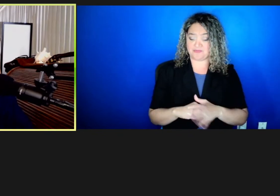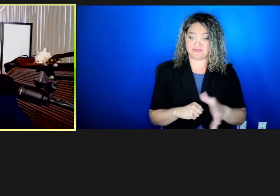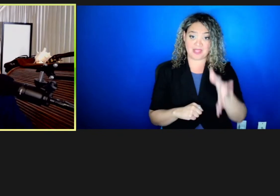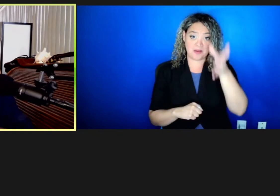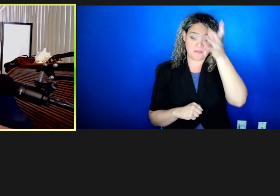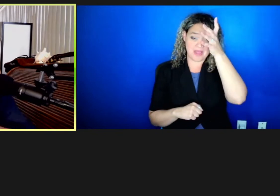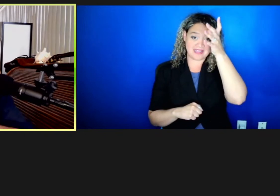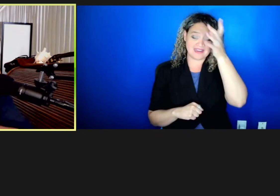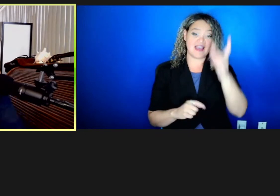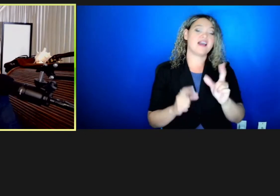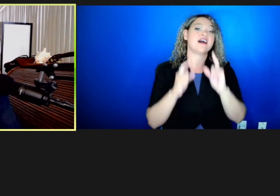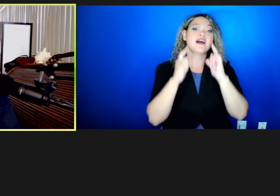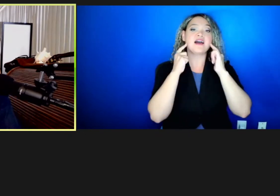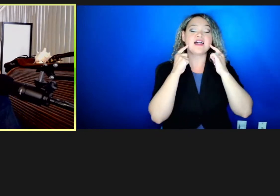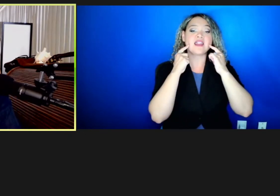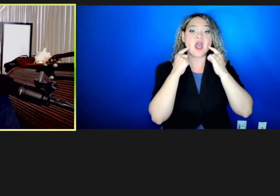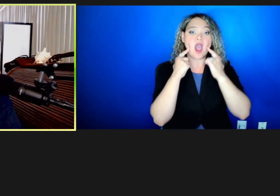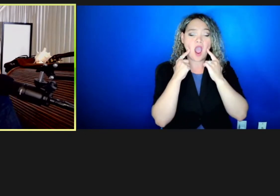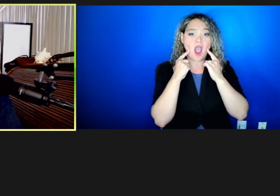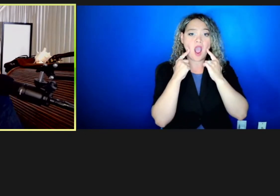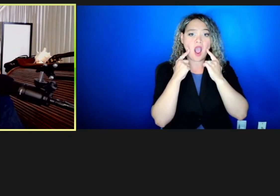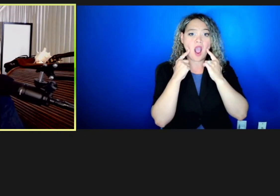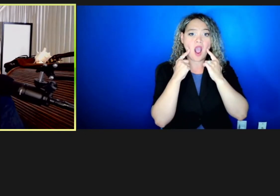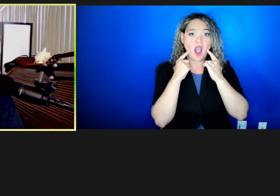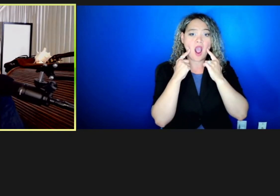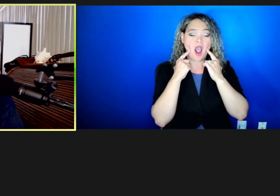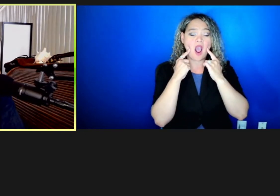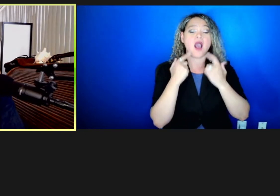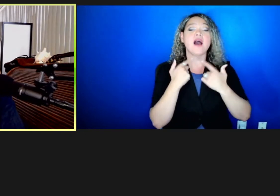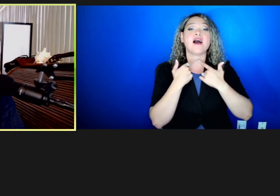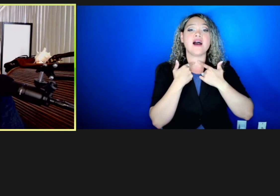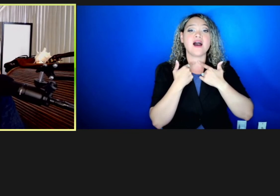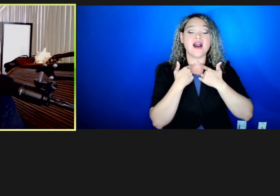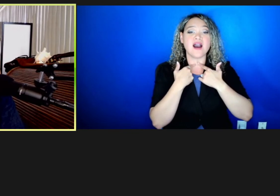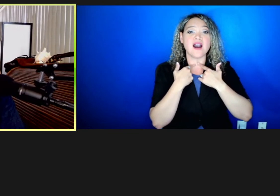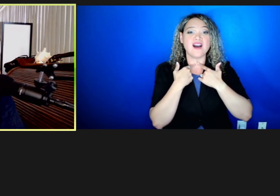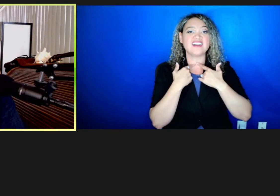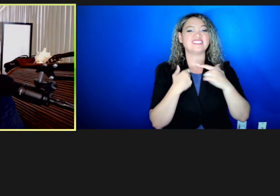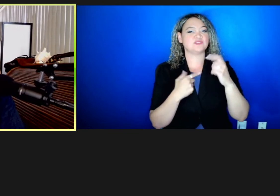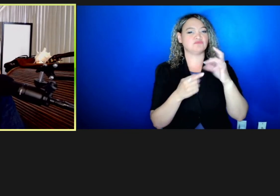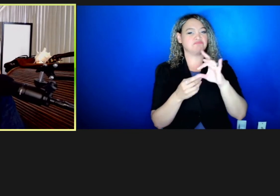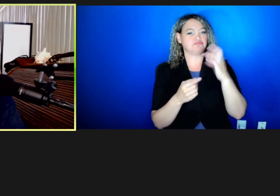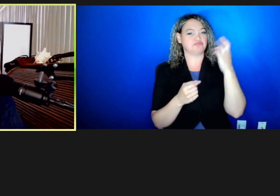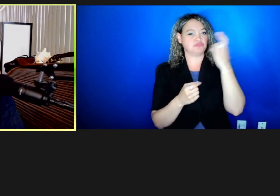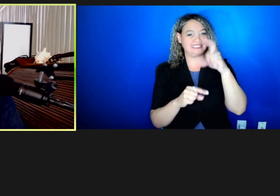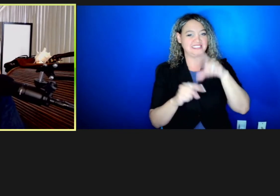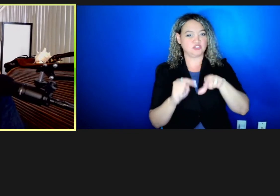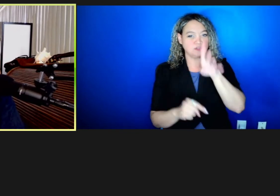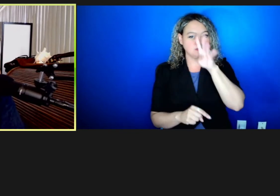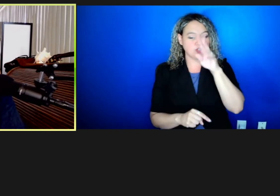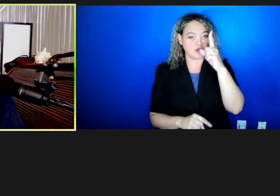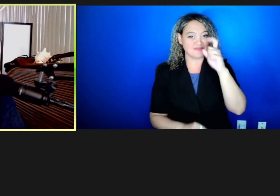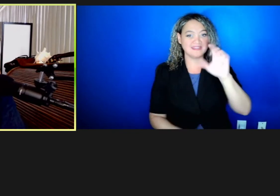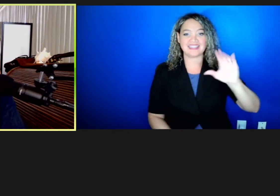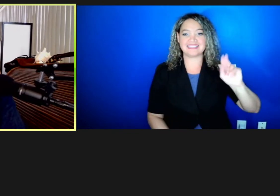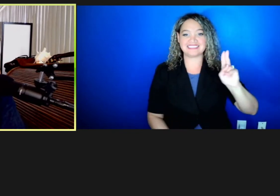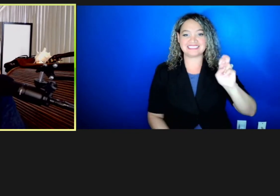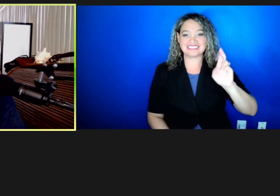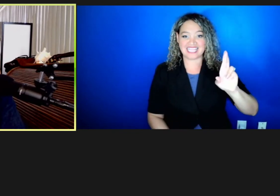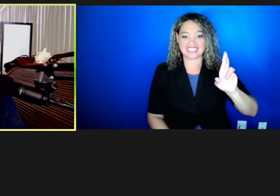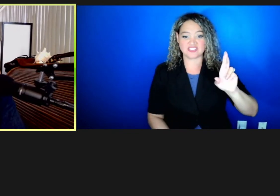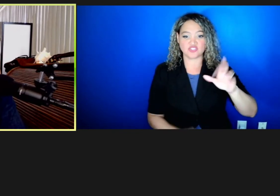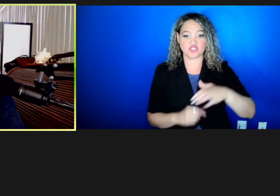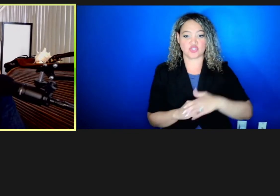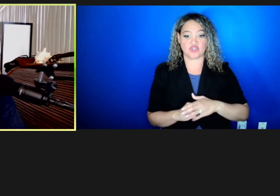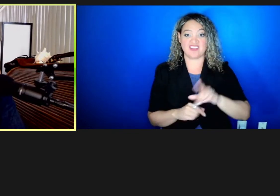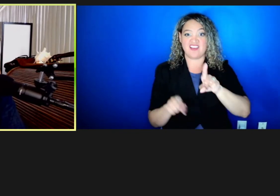lower jaw and most of his larynx to cancer and over-radiation. His voice was a forced